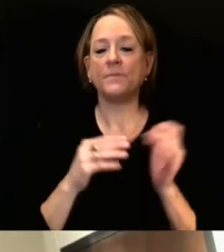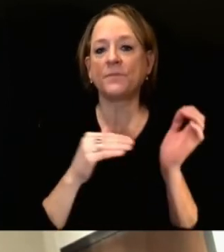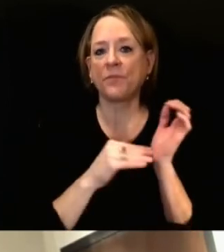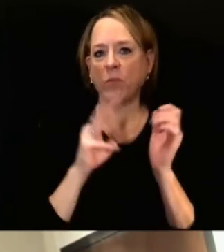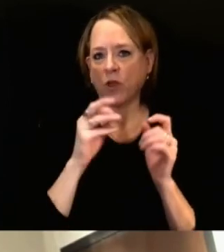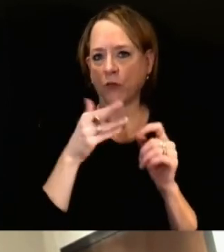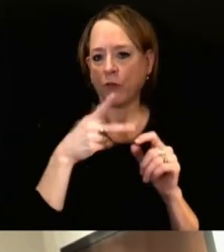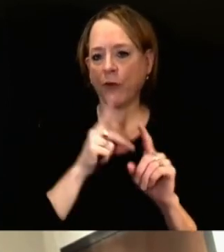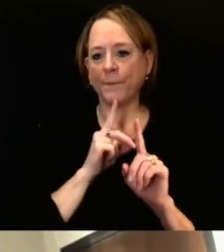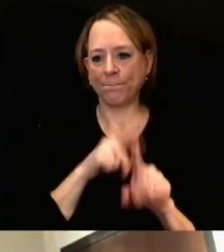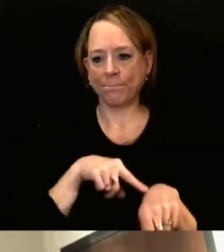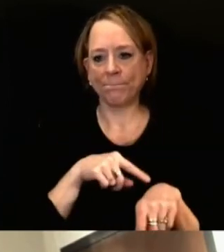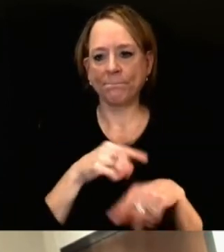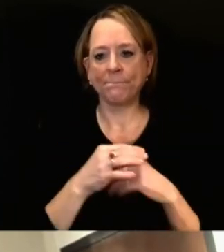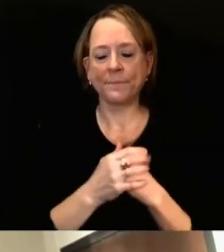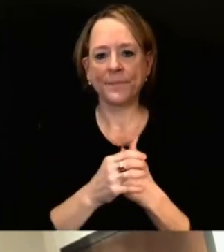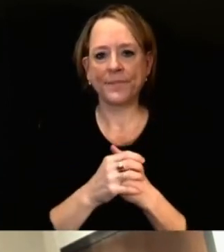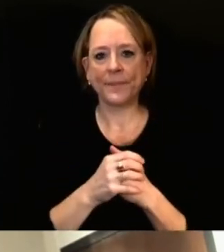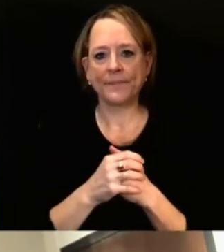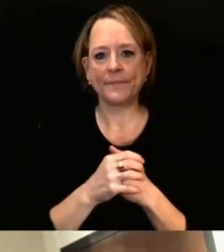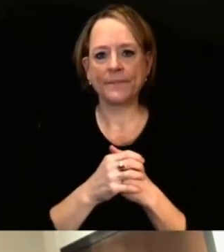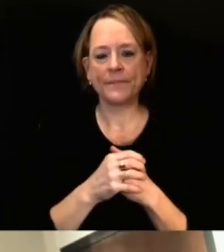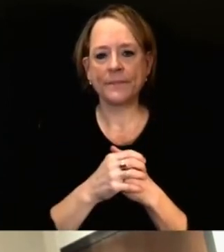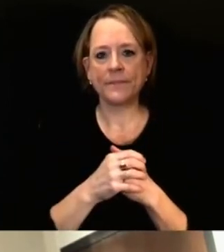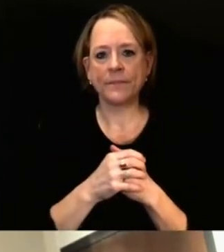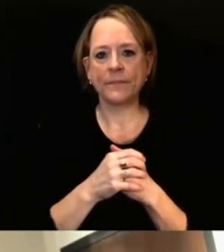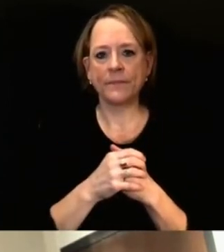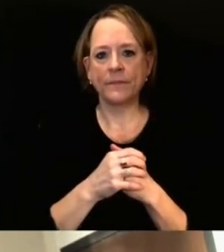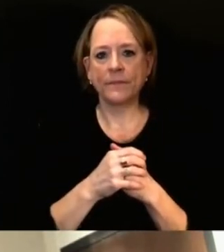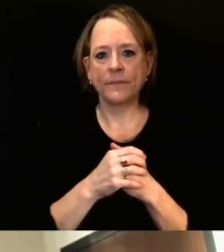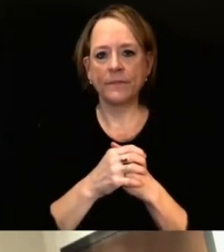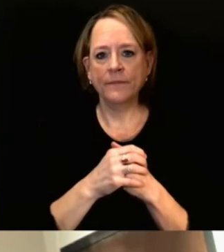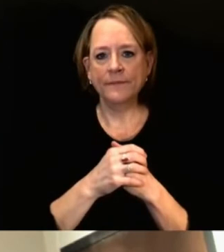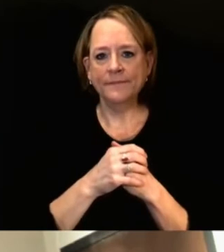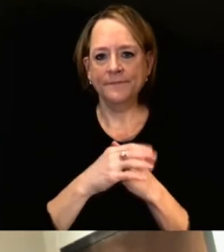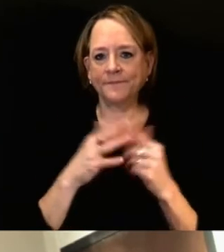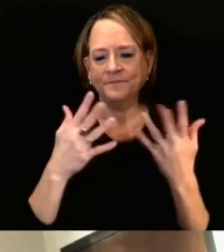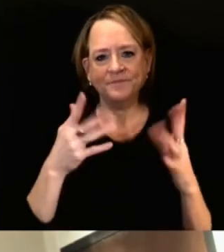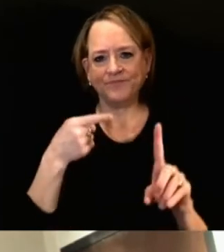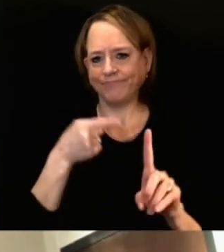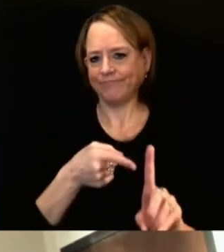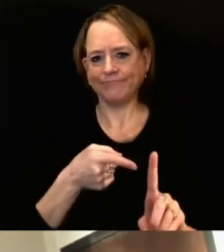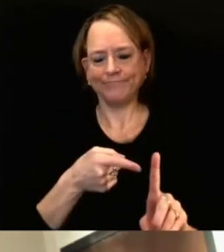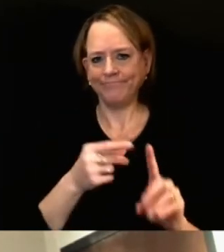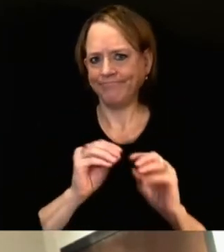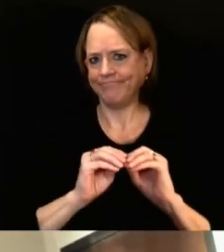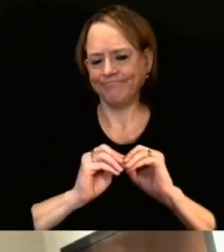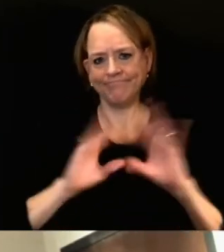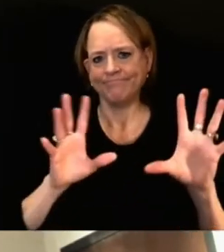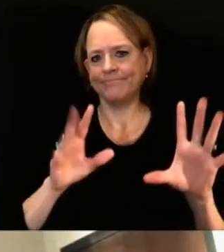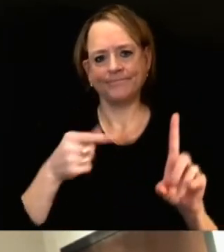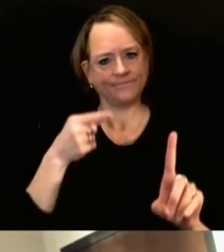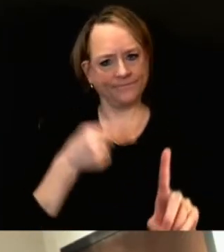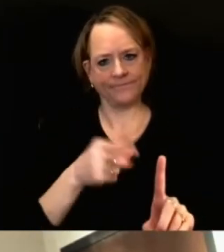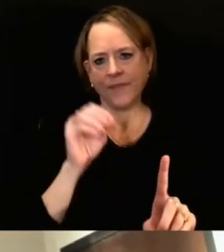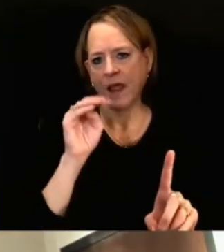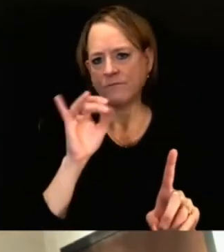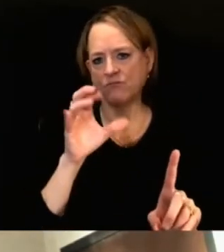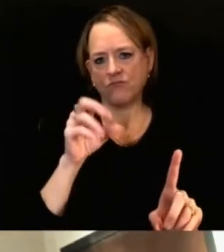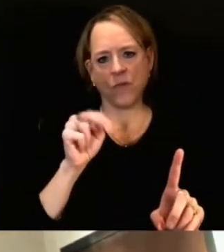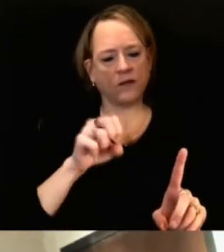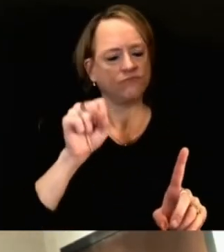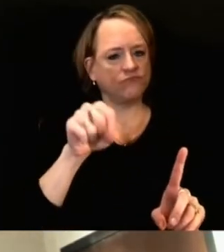learned since we've discovered Omicron and it has taken over is how very important booster shots